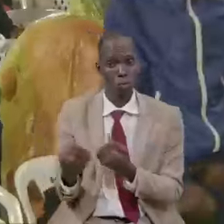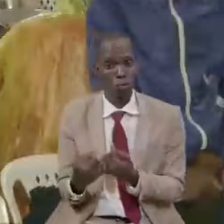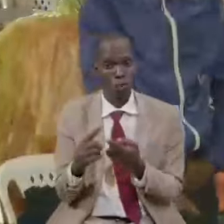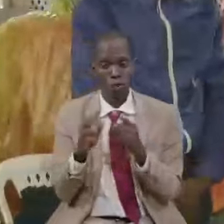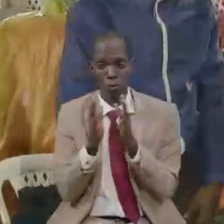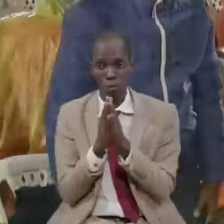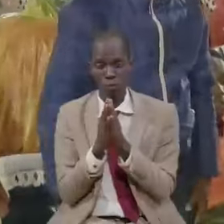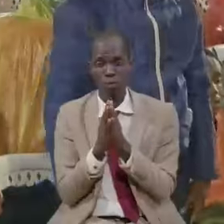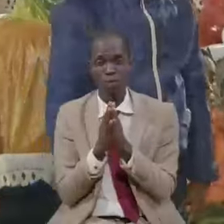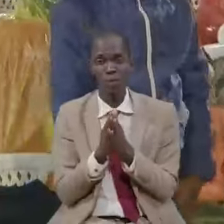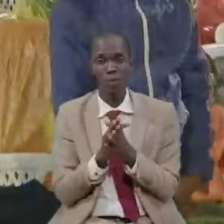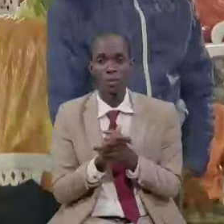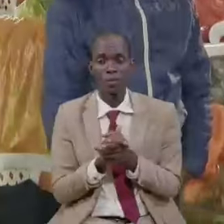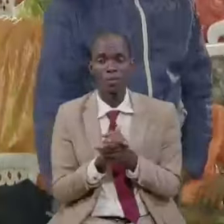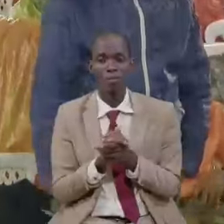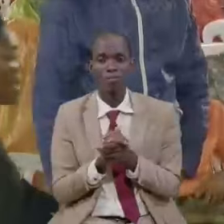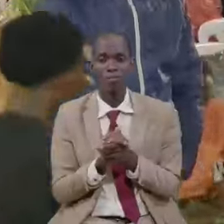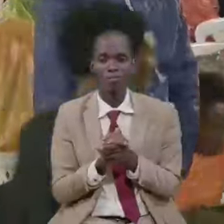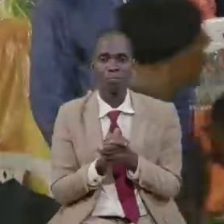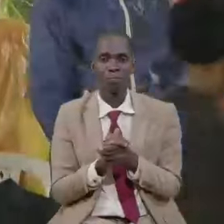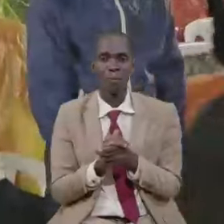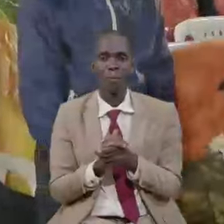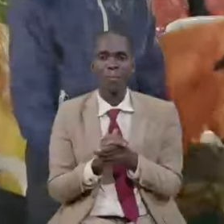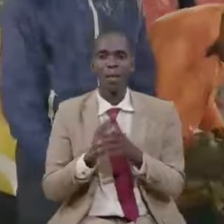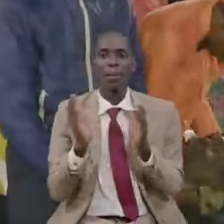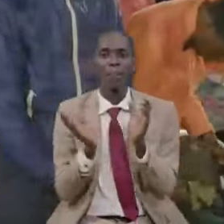Thank you, Pastor. Praise the Lord.